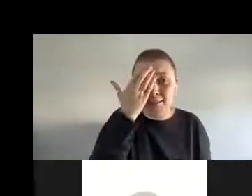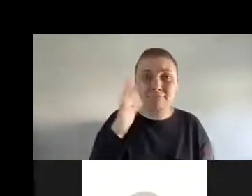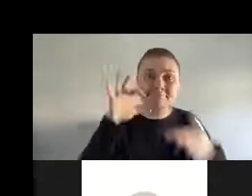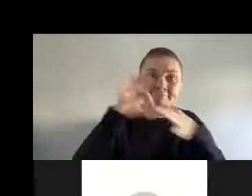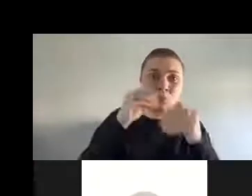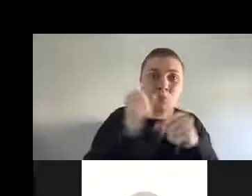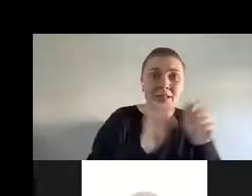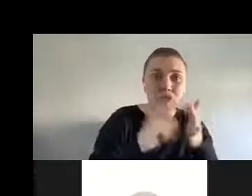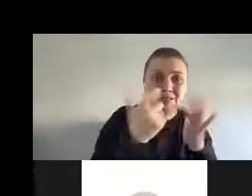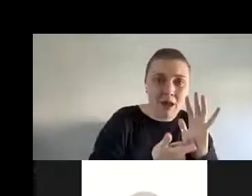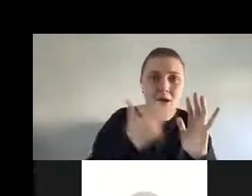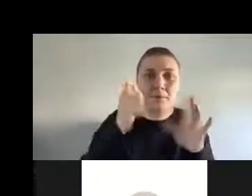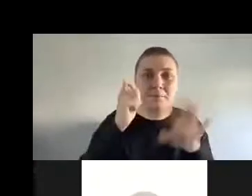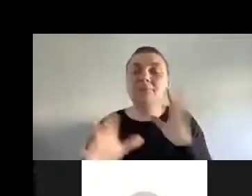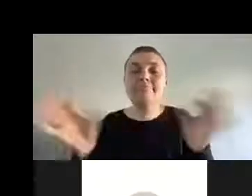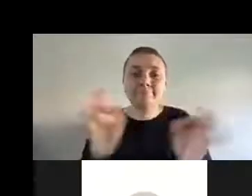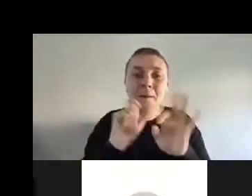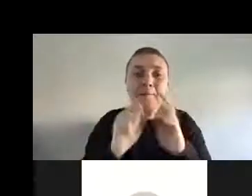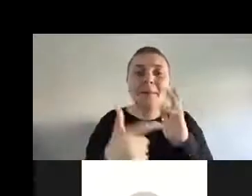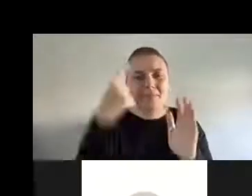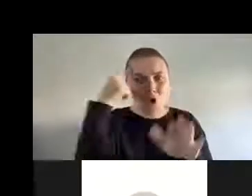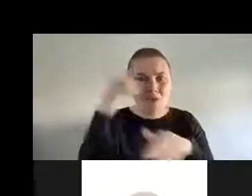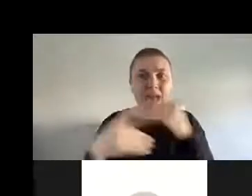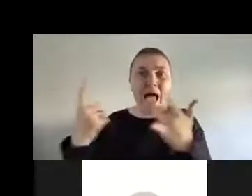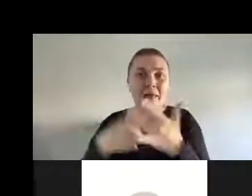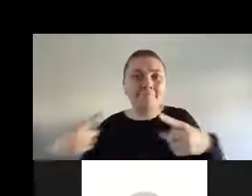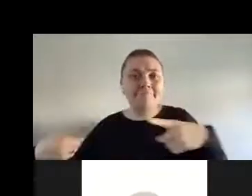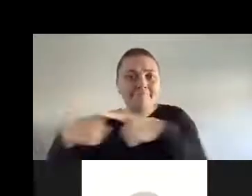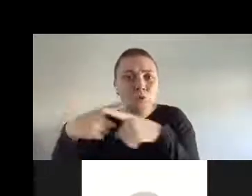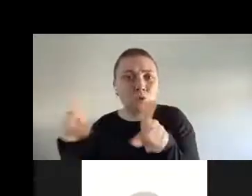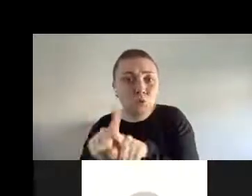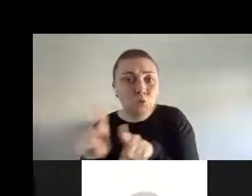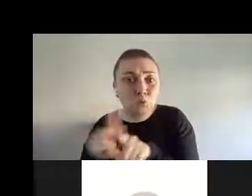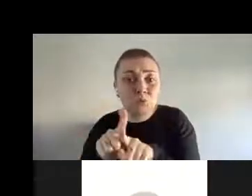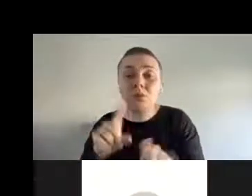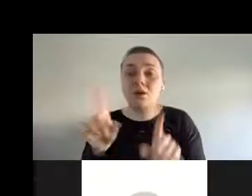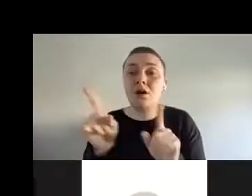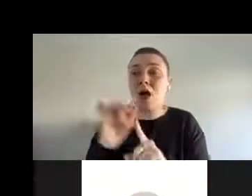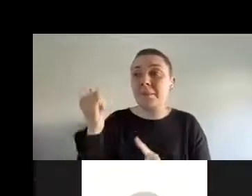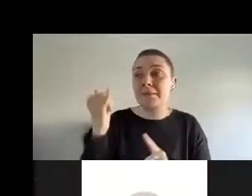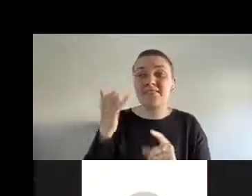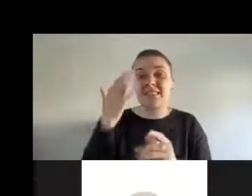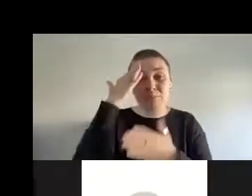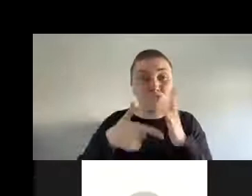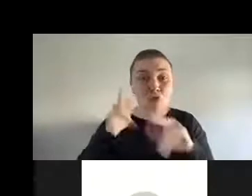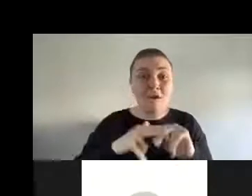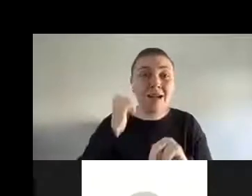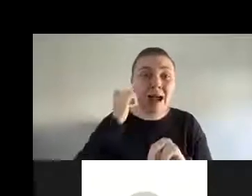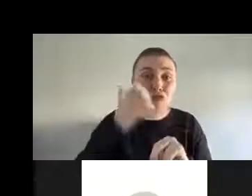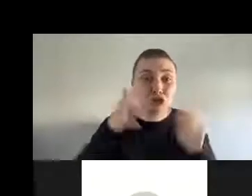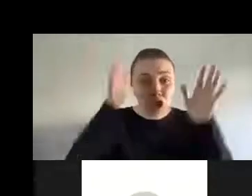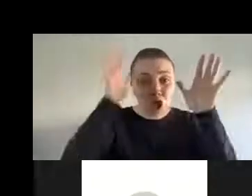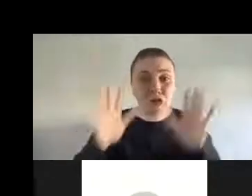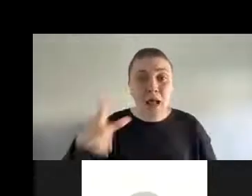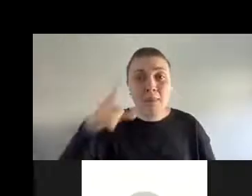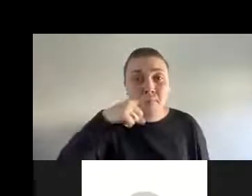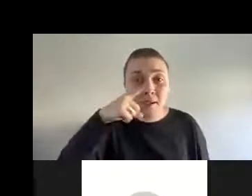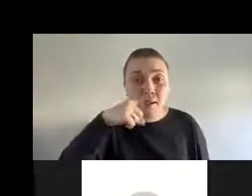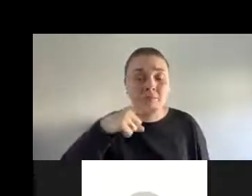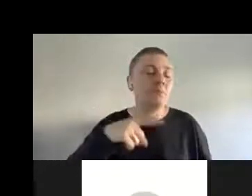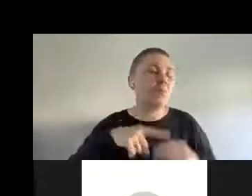also thinking about other intersections. So maybe the experience of Aboriginal and Torres Strait Islander people,